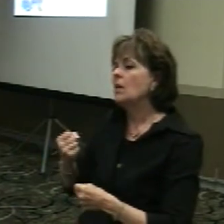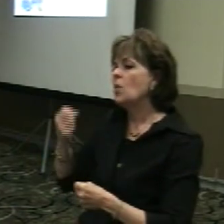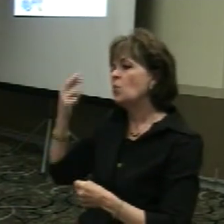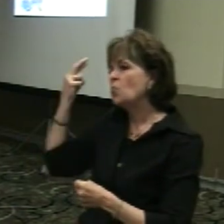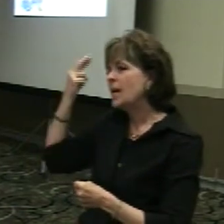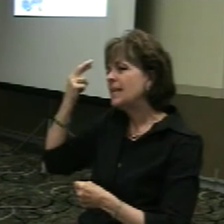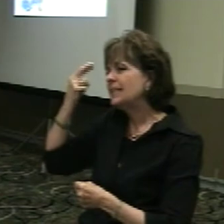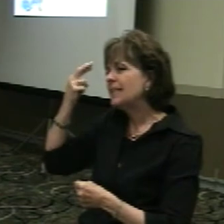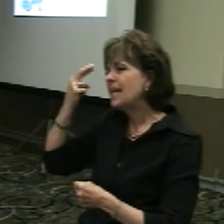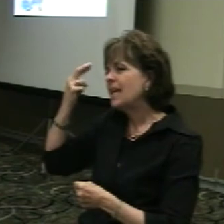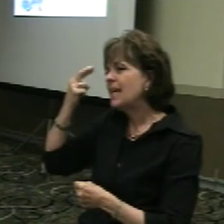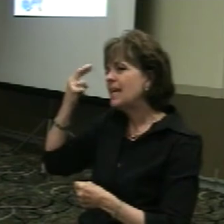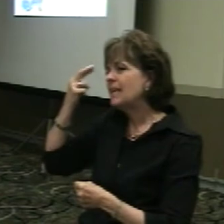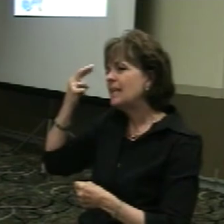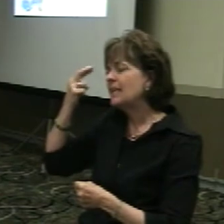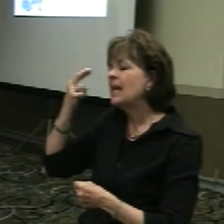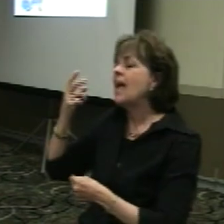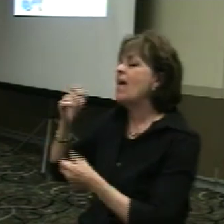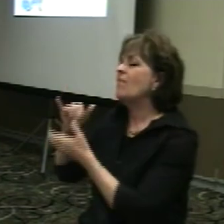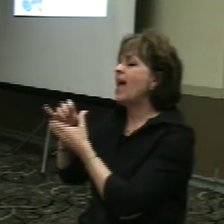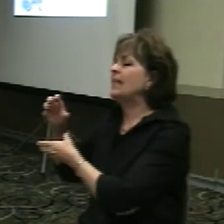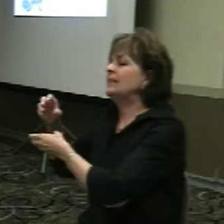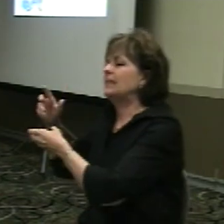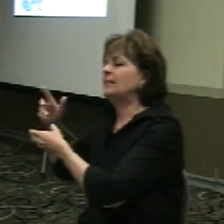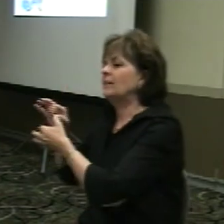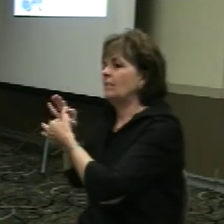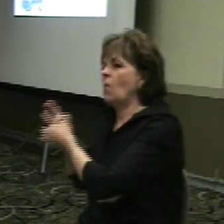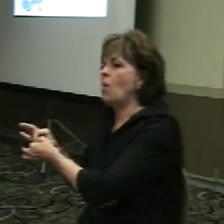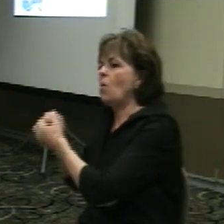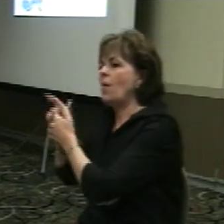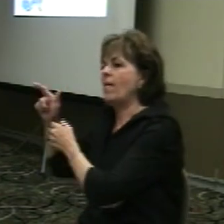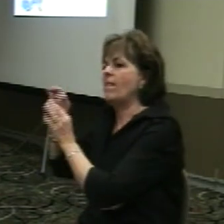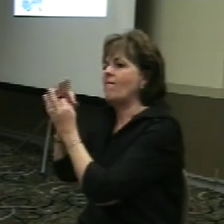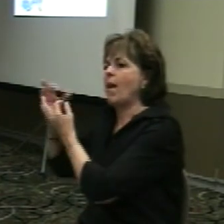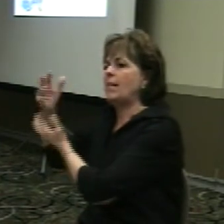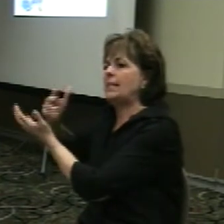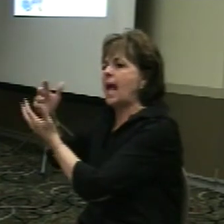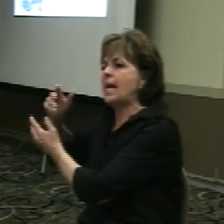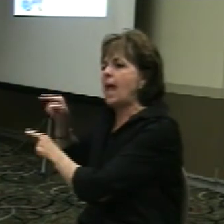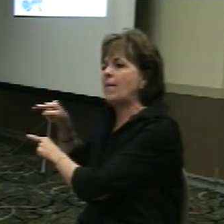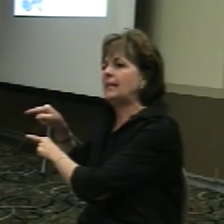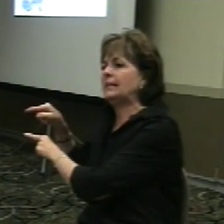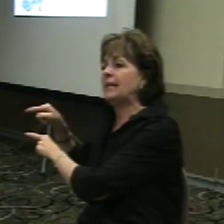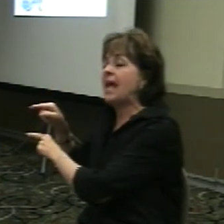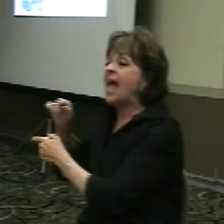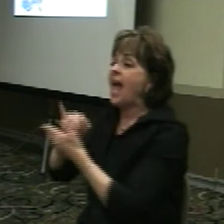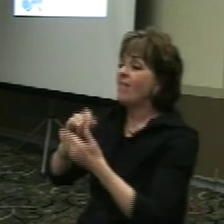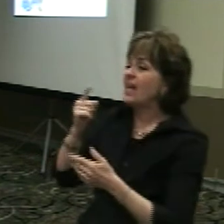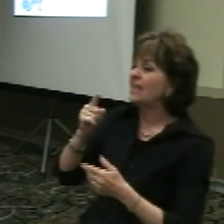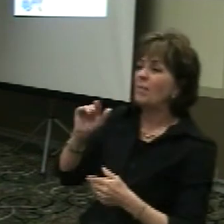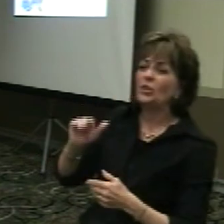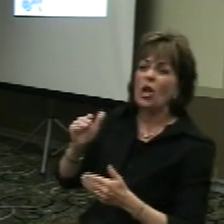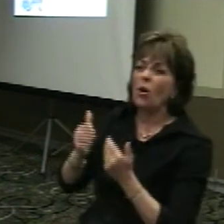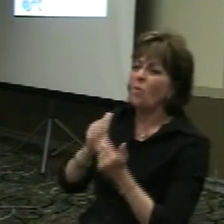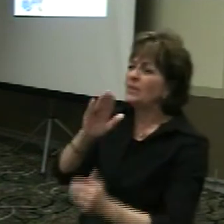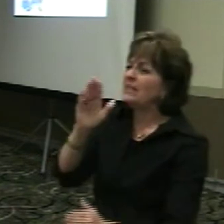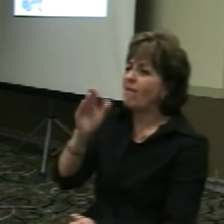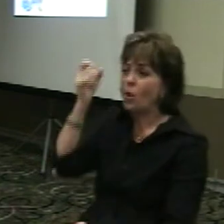reason for being that lies in the family dynamic. And that's something the child doesn't usually understand, almost